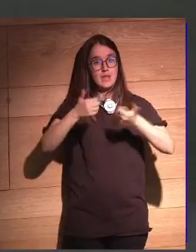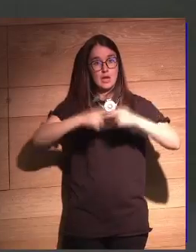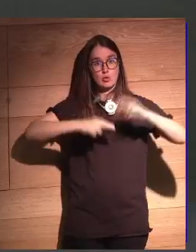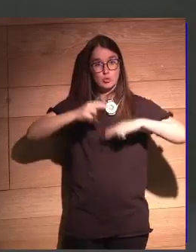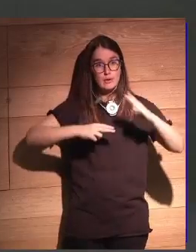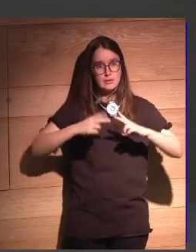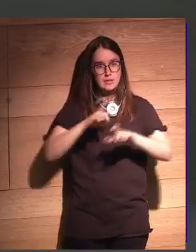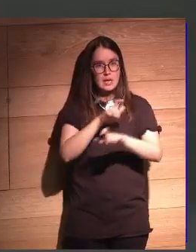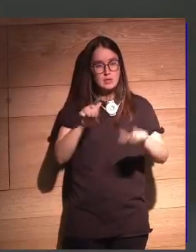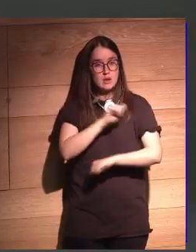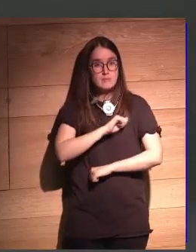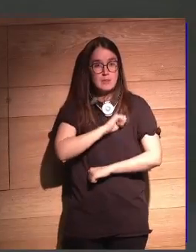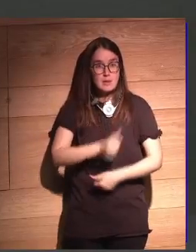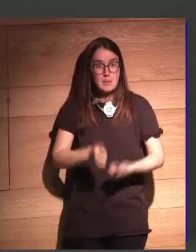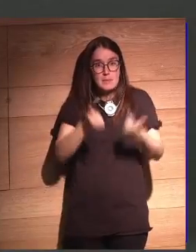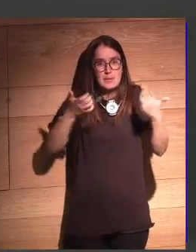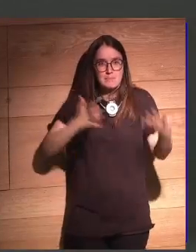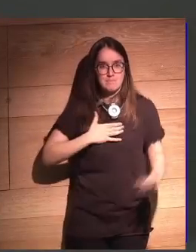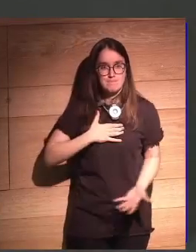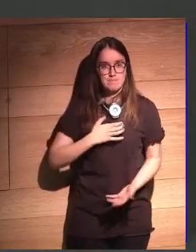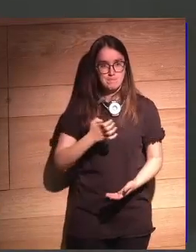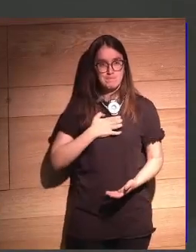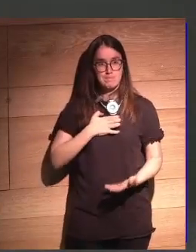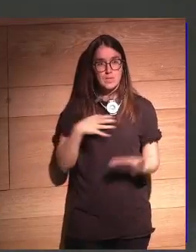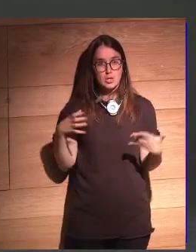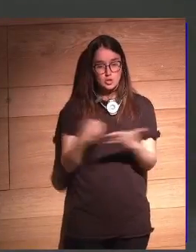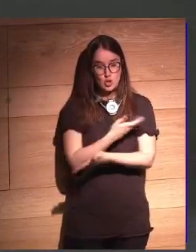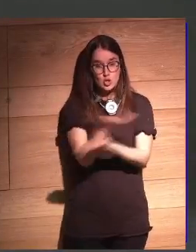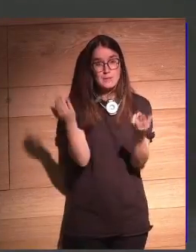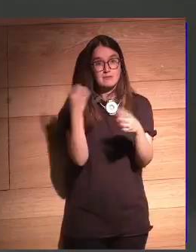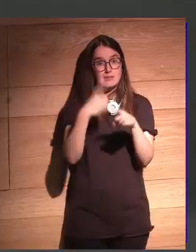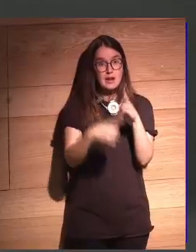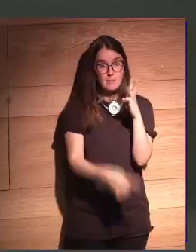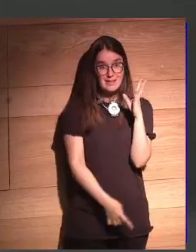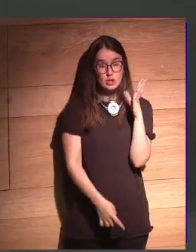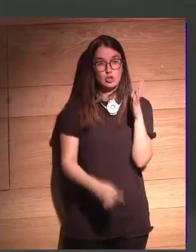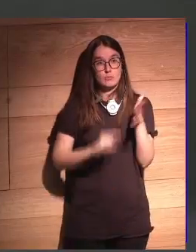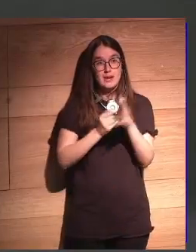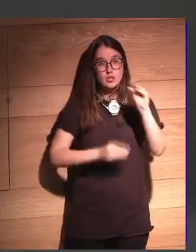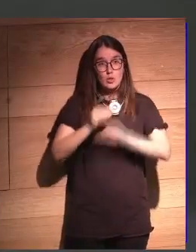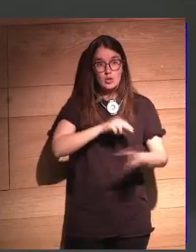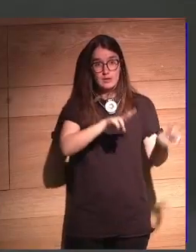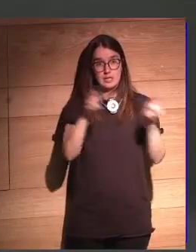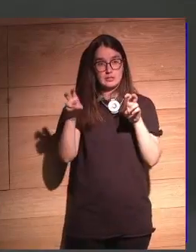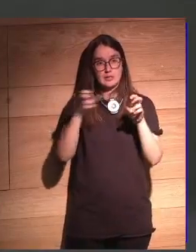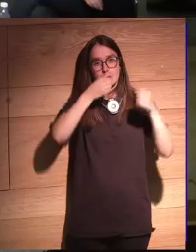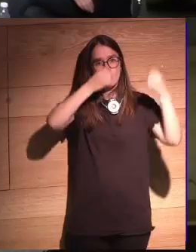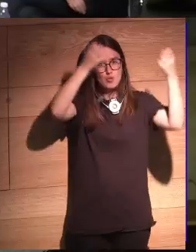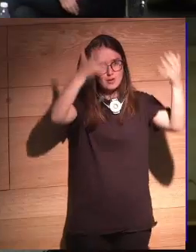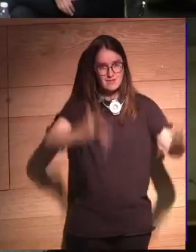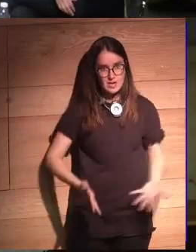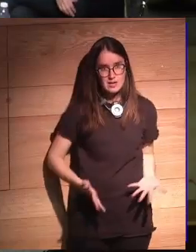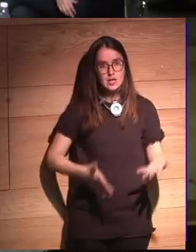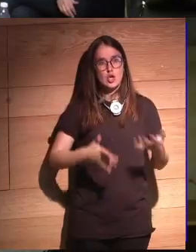builds a lot in order to drive the economy, but let's build more. Any